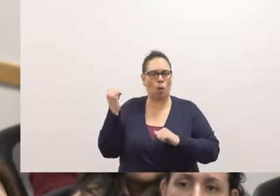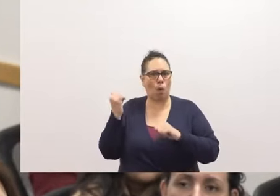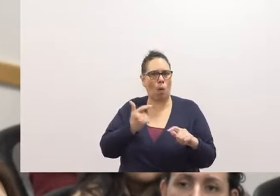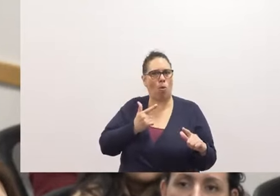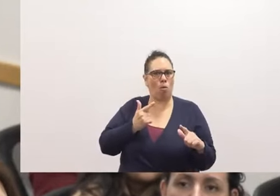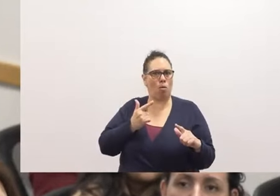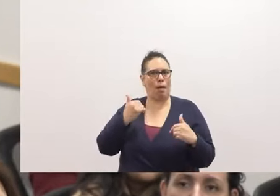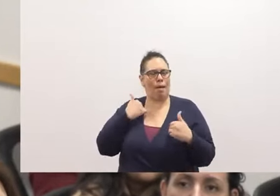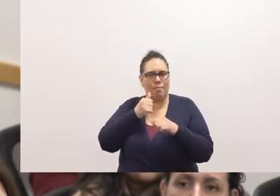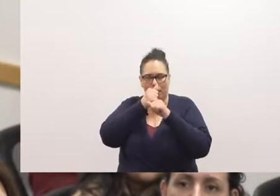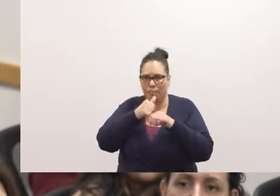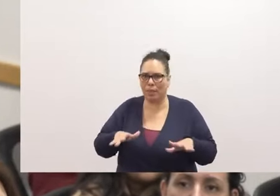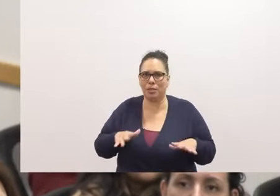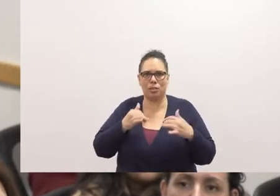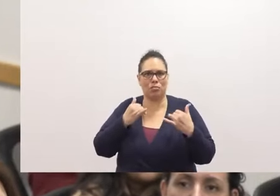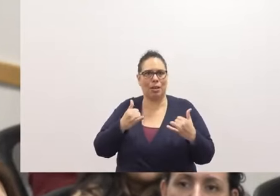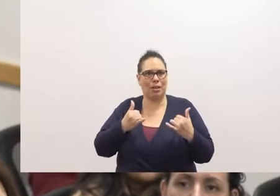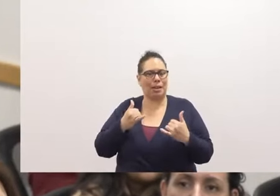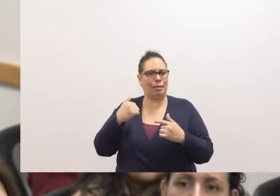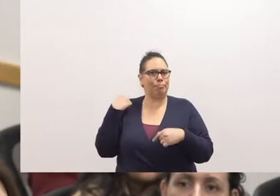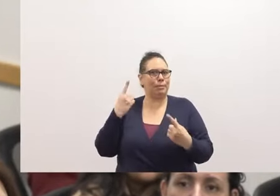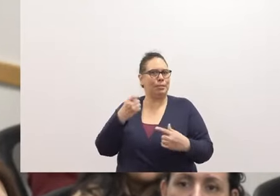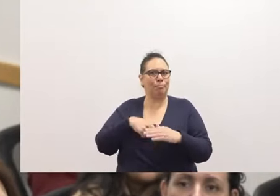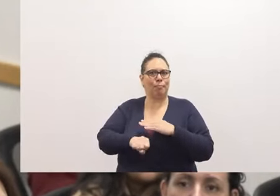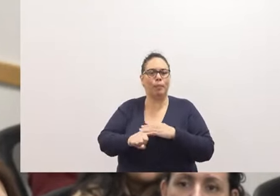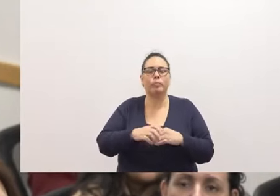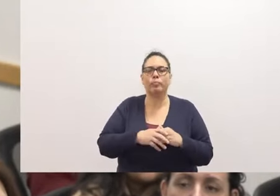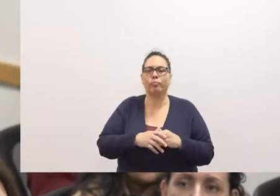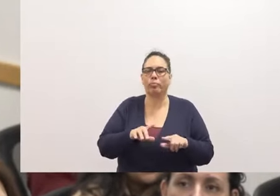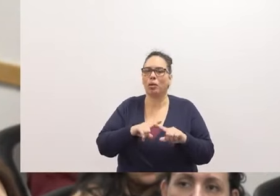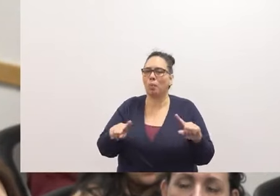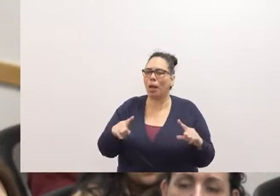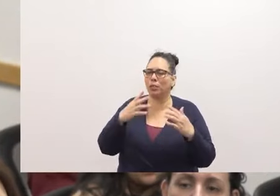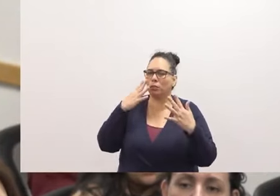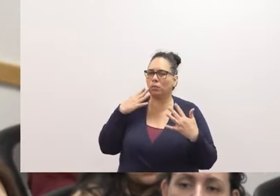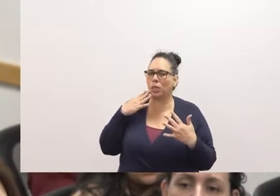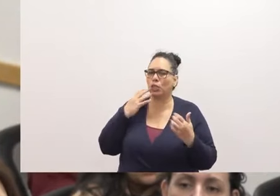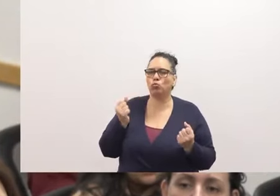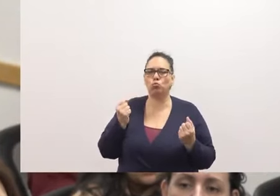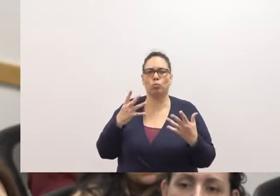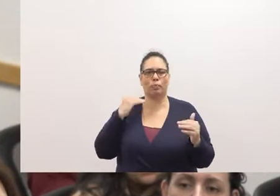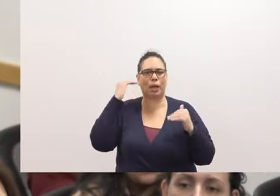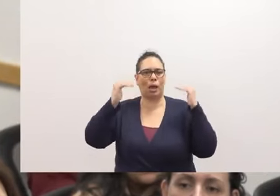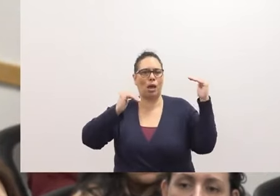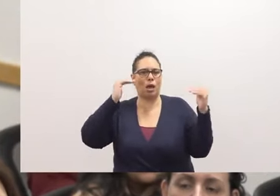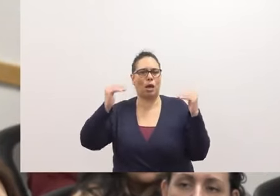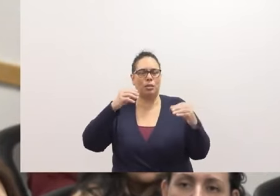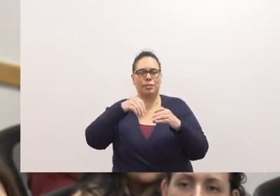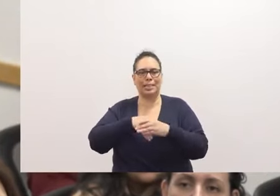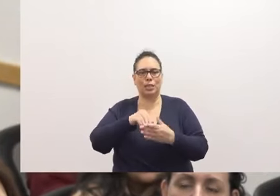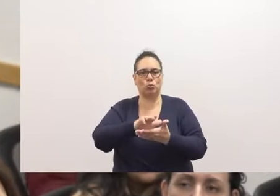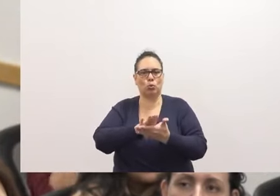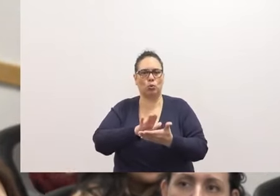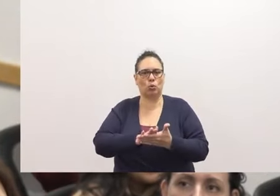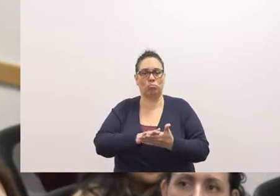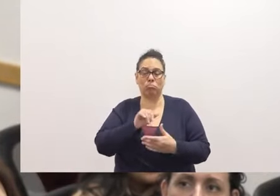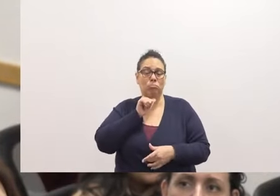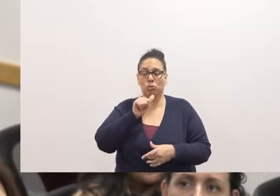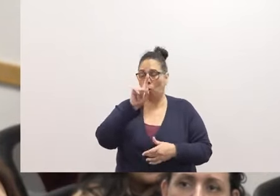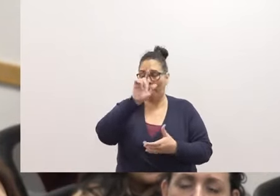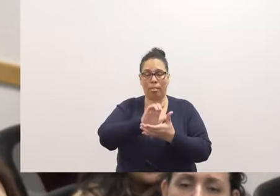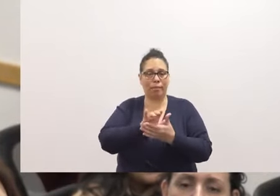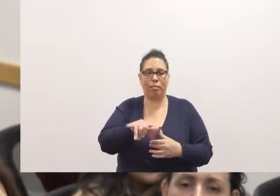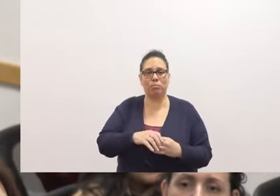that blessing, right, from birth. But unfortunately, there are too many adults in our schools who don't believe that,